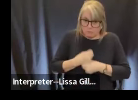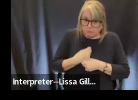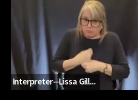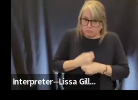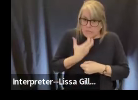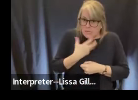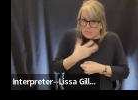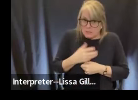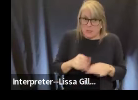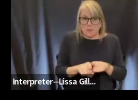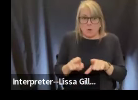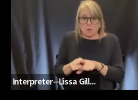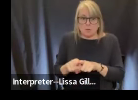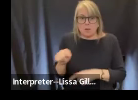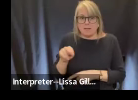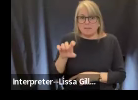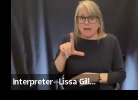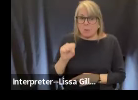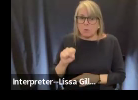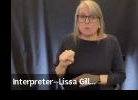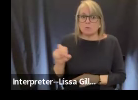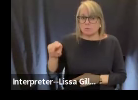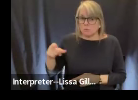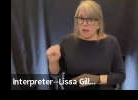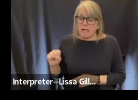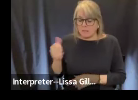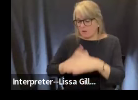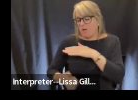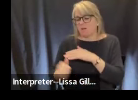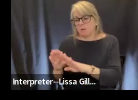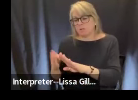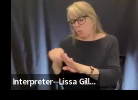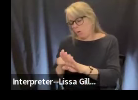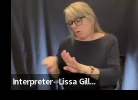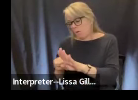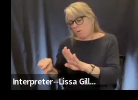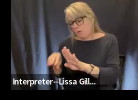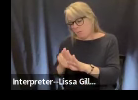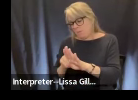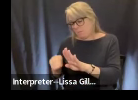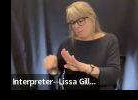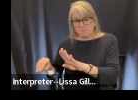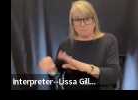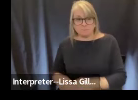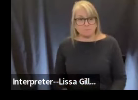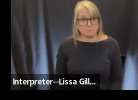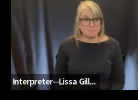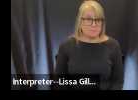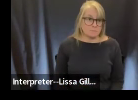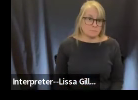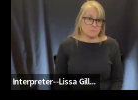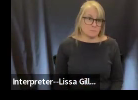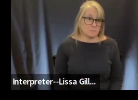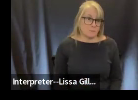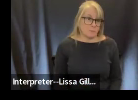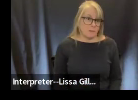able to stuff towels or rags under cracks of doors that might be letting some air get in that shouldn't. So we're going to move